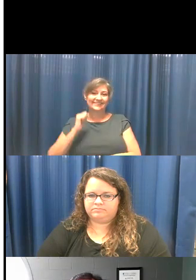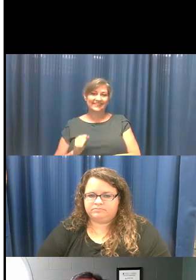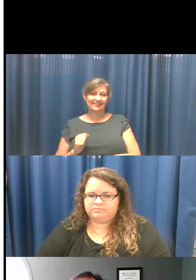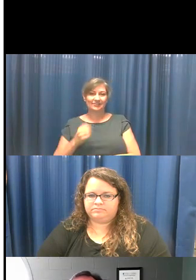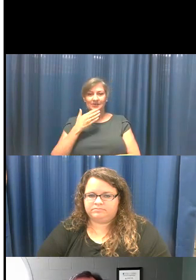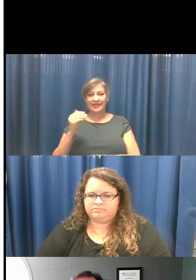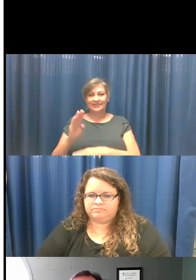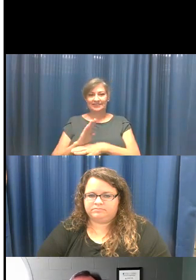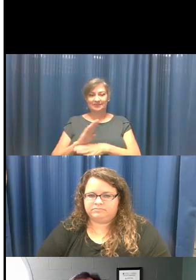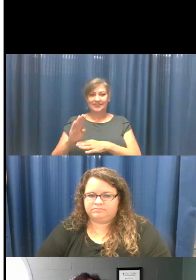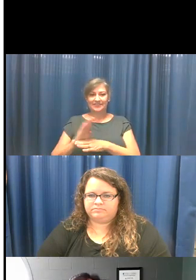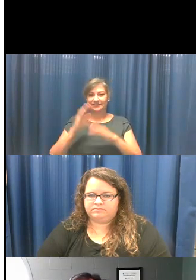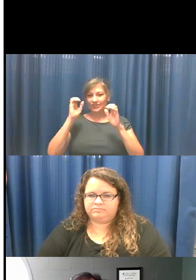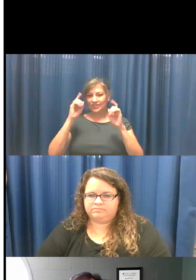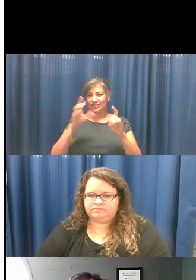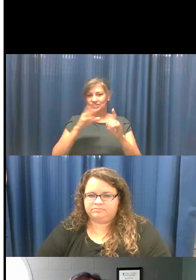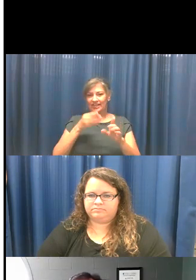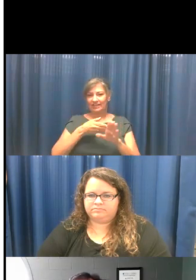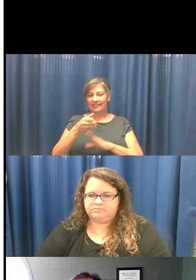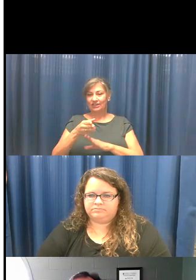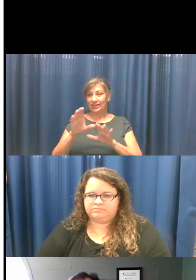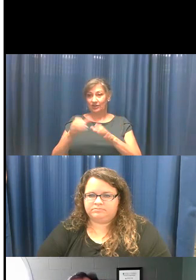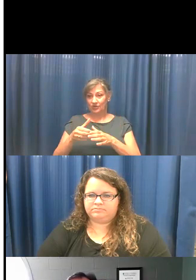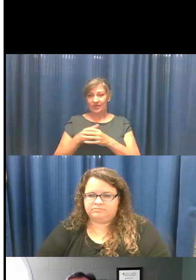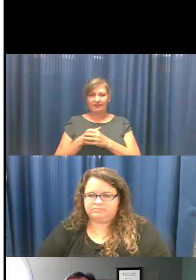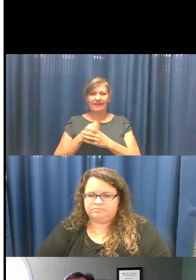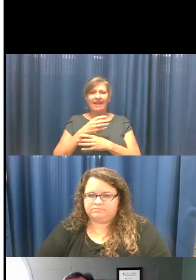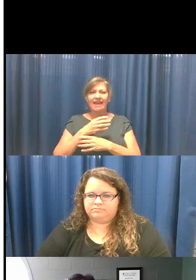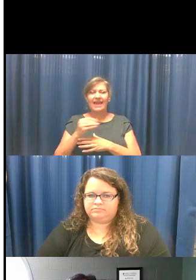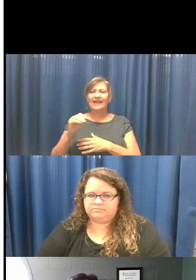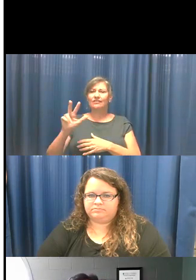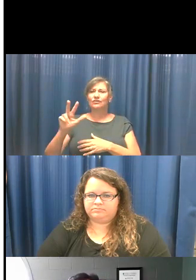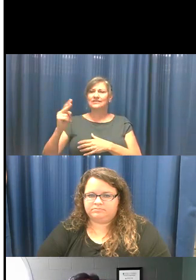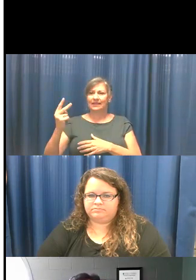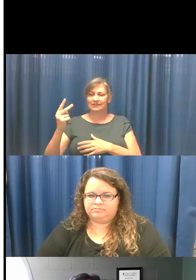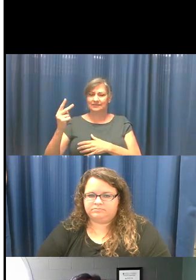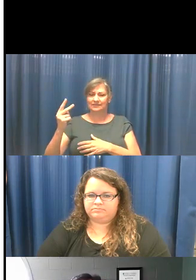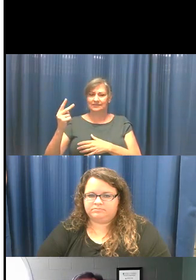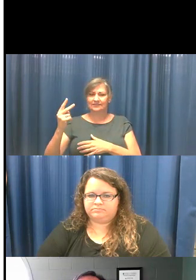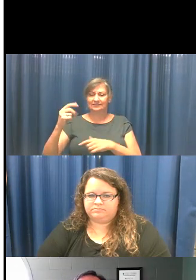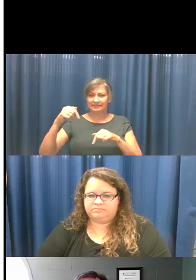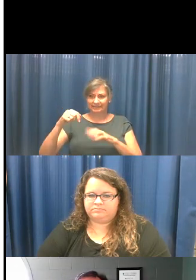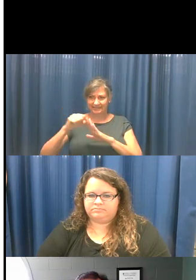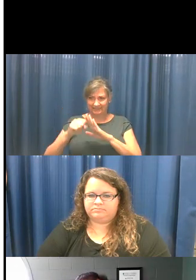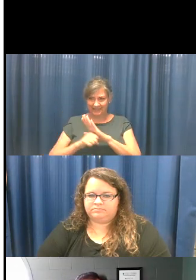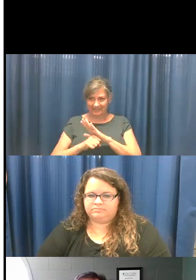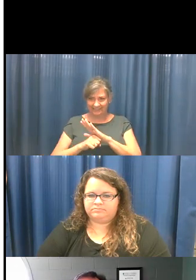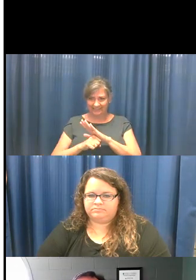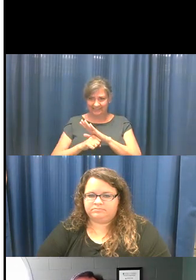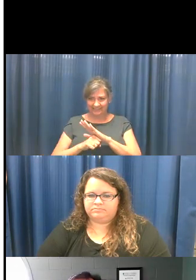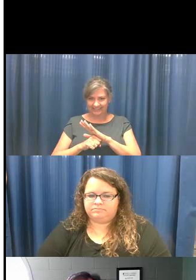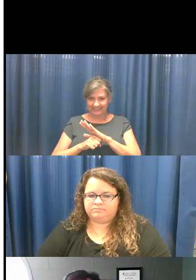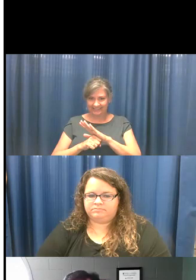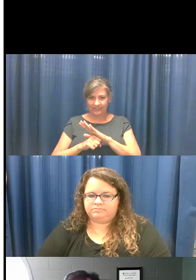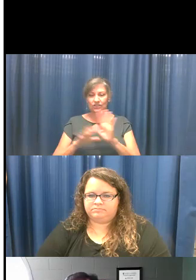Business for Education and Career category. And we placed 32nd in the state. No, we placed